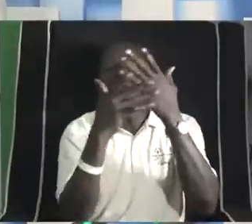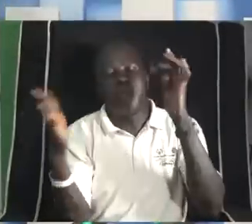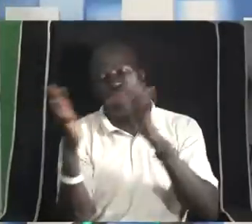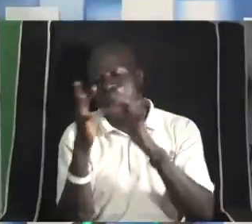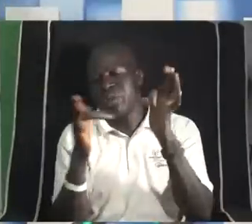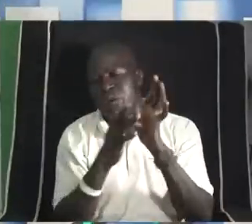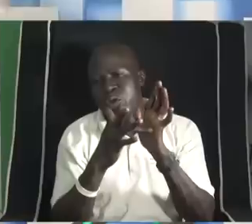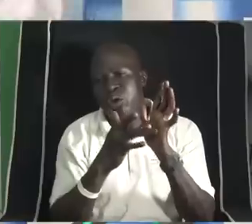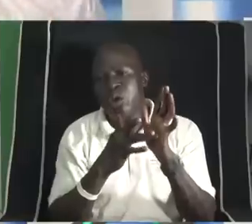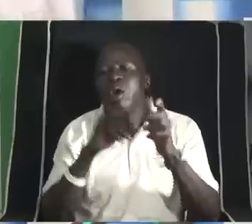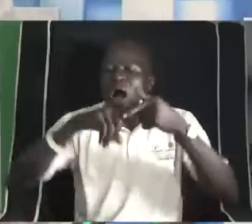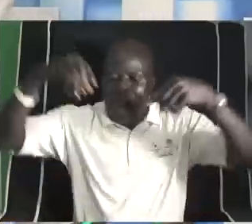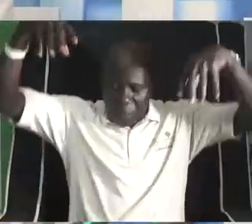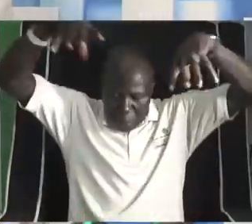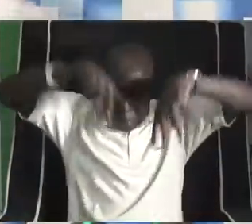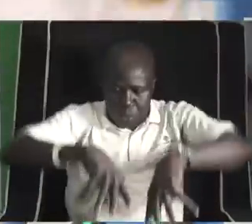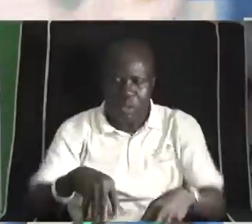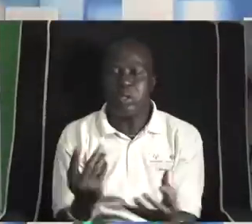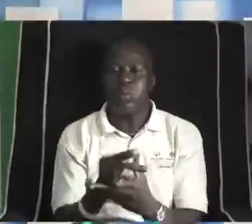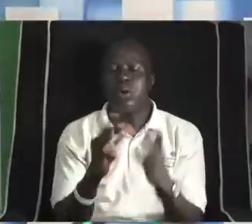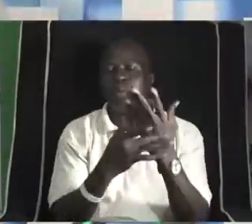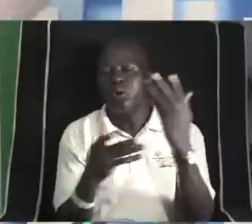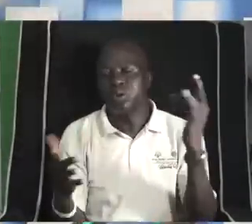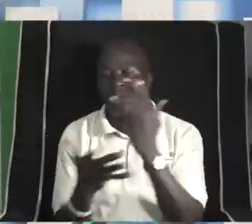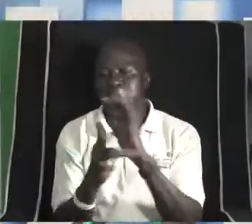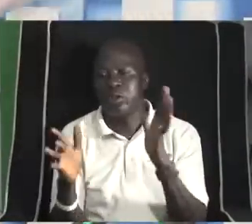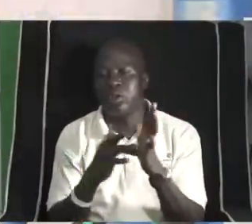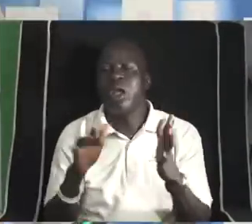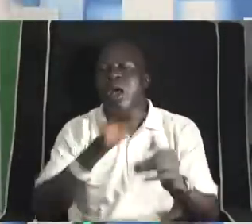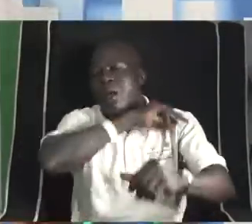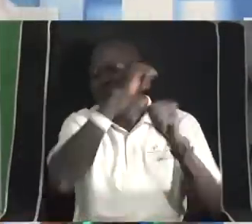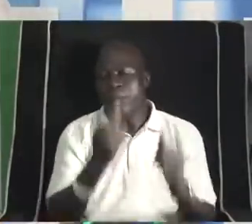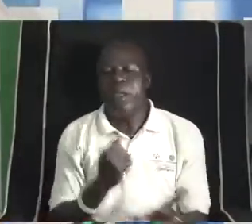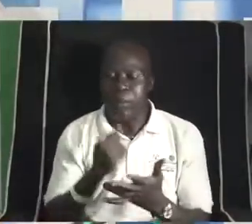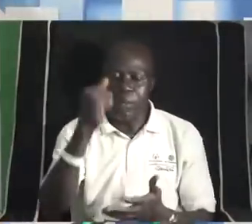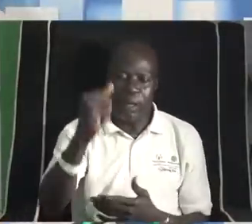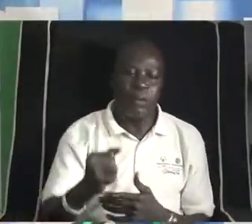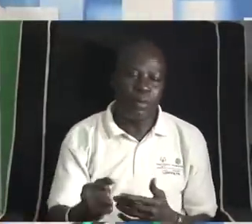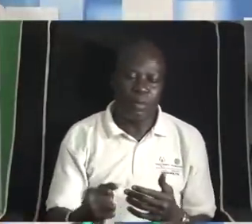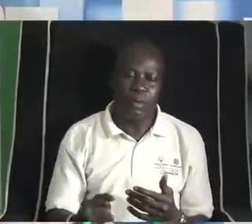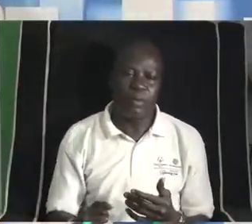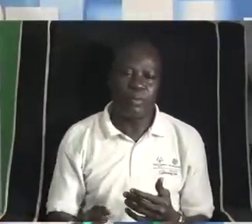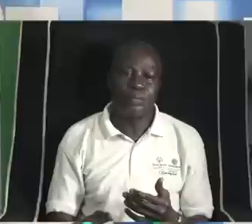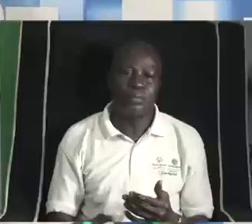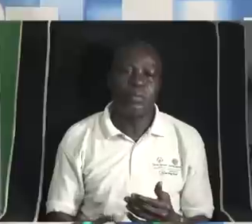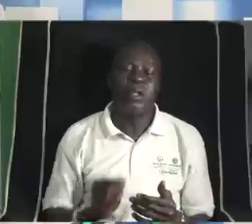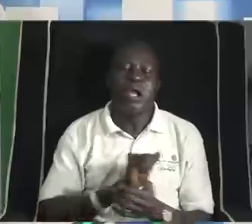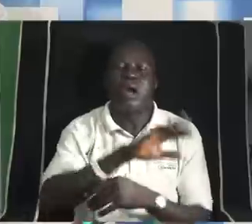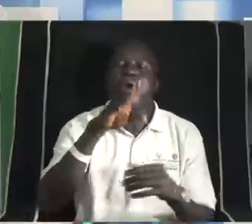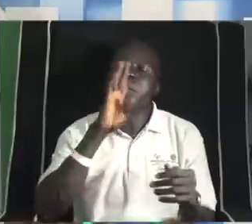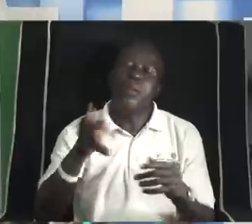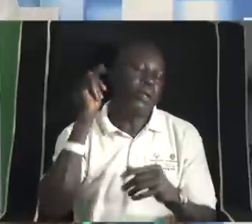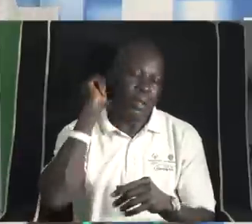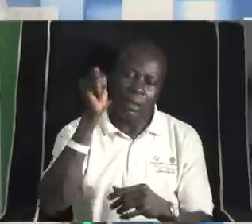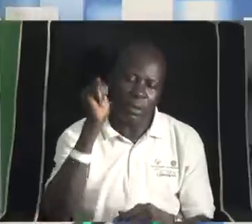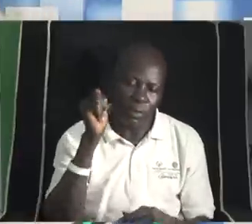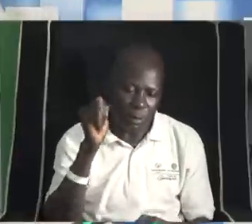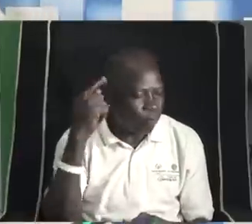of Jesus. Mo ti le ri fo nu gbe je Jesus. I para ko wonu e. O ma di e ri mo lowo.